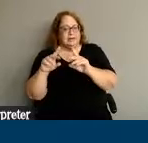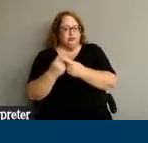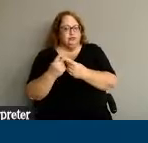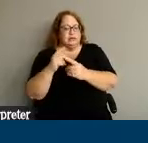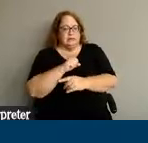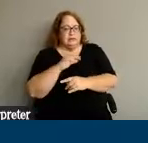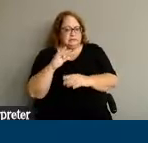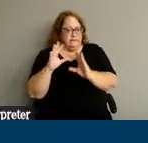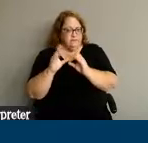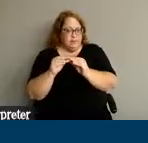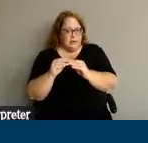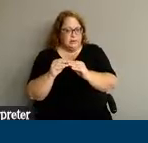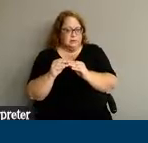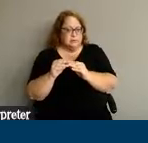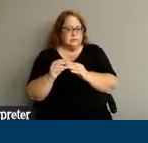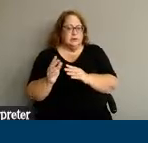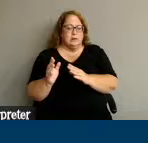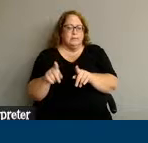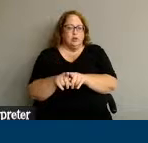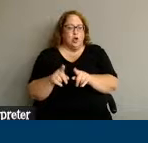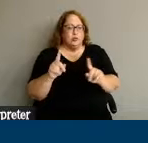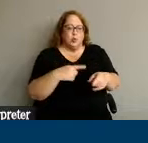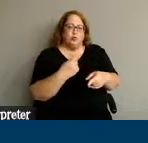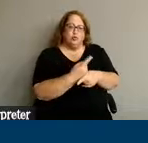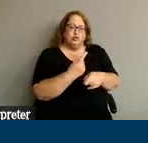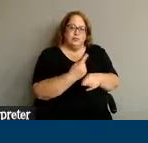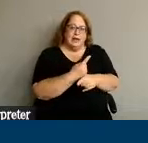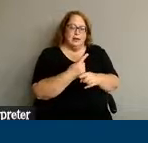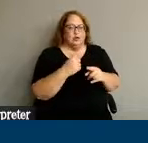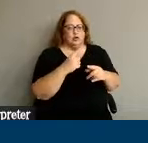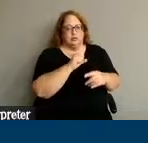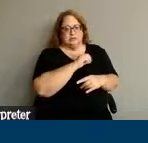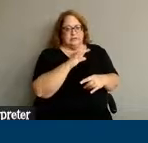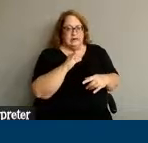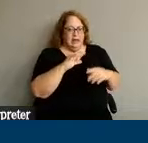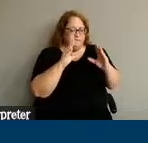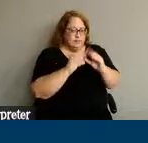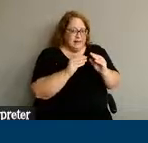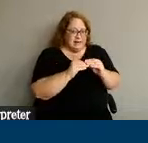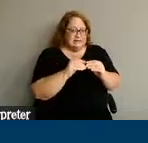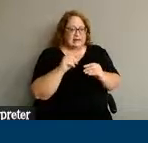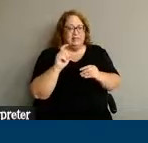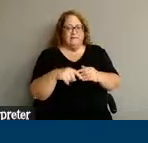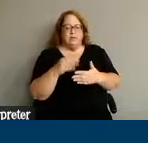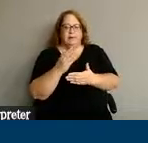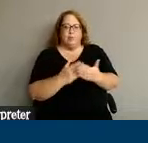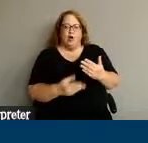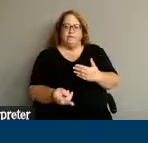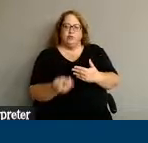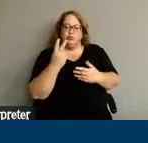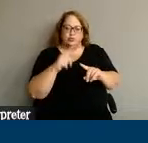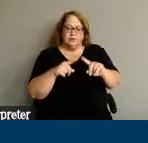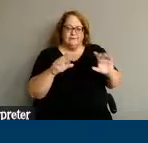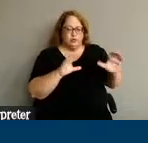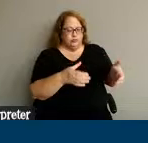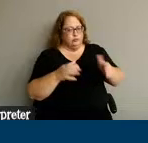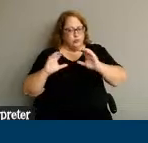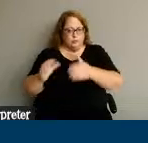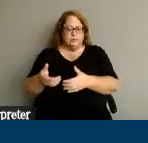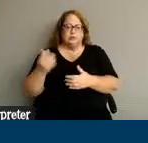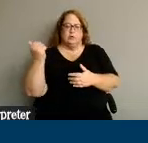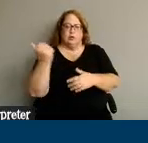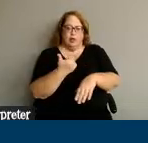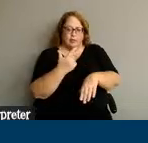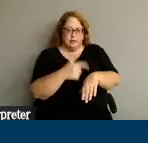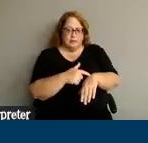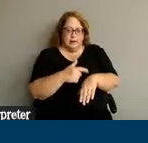meetings, but they also attend the regular teacher staff meetings. And they have to be part of 2 different groups